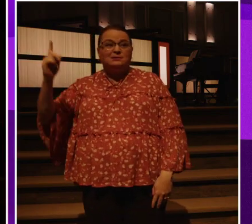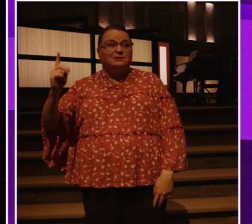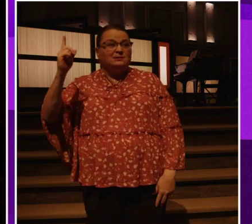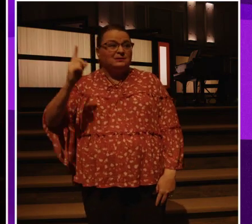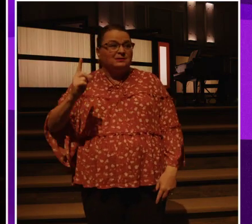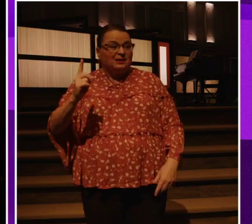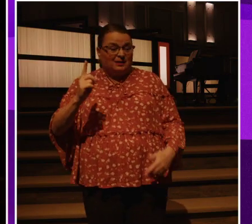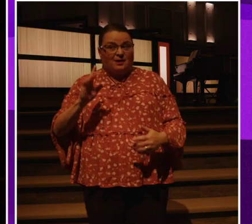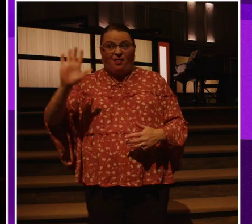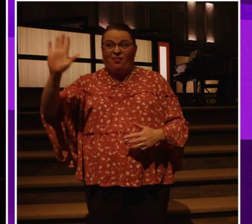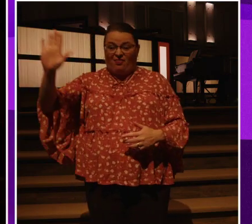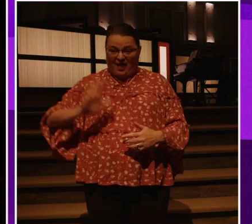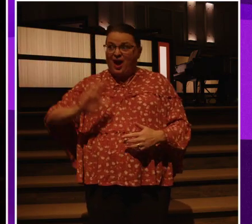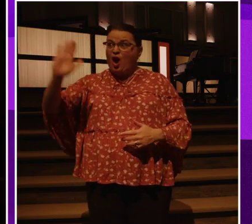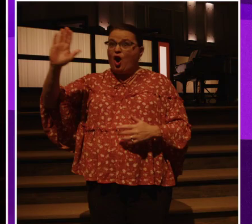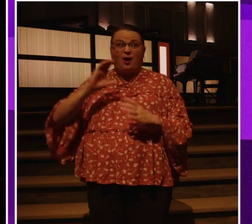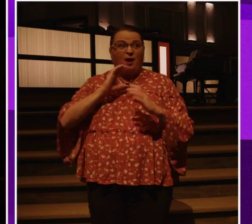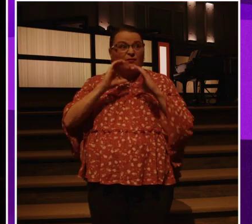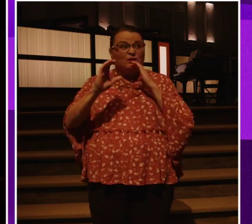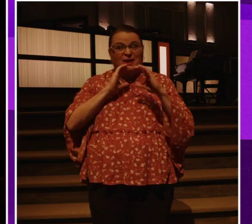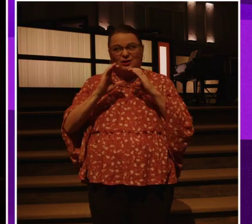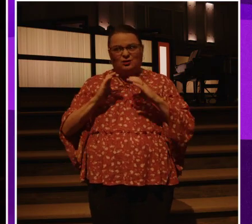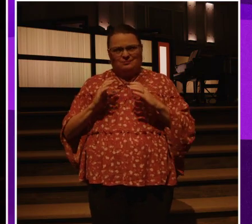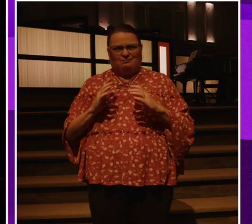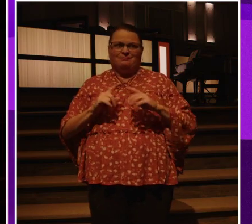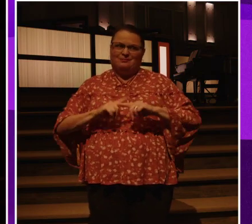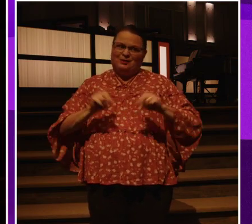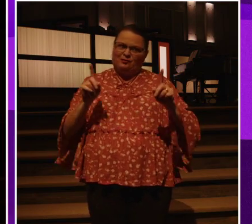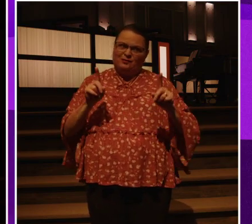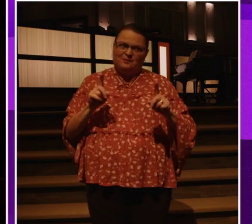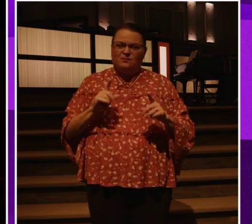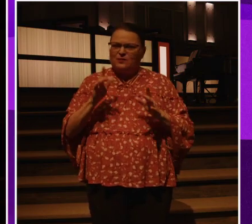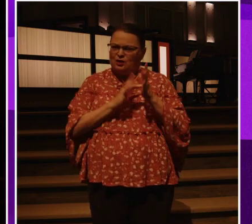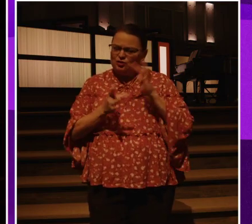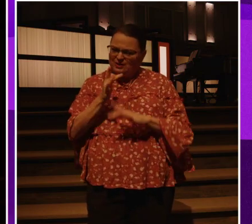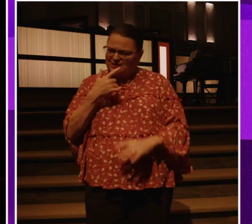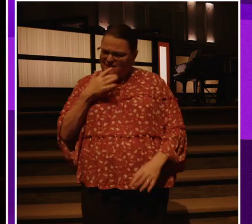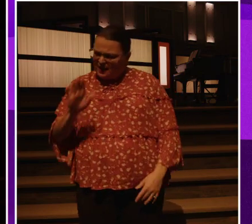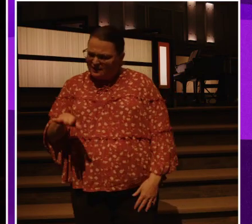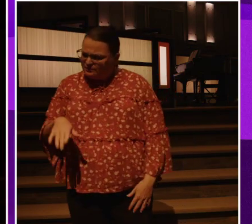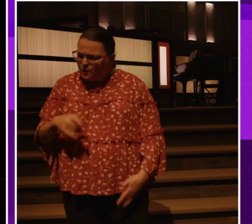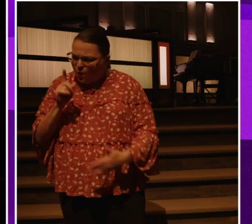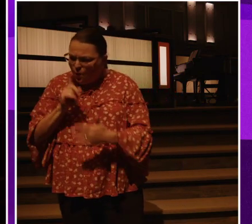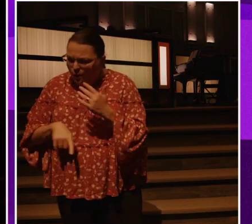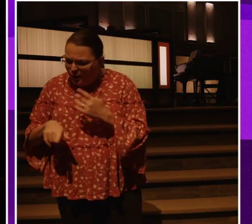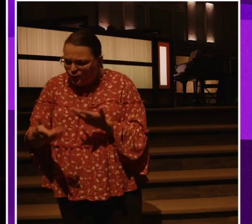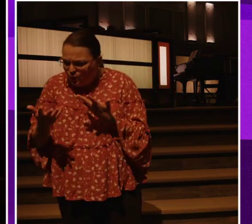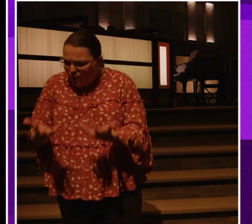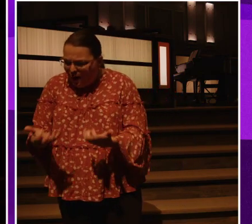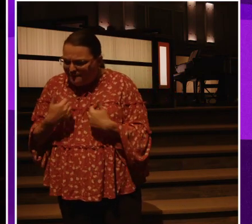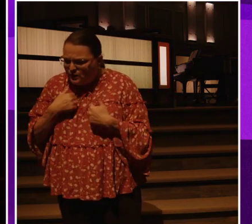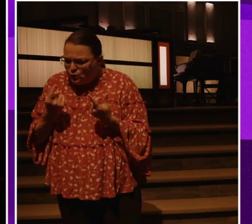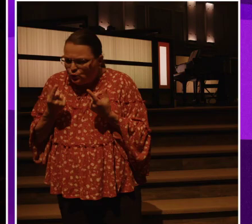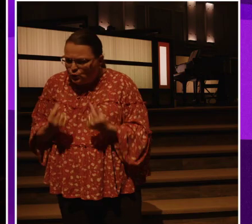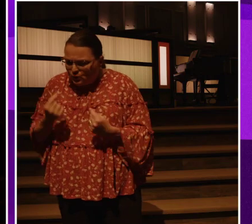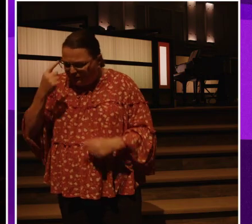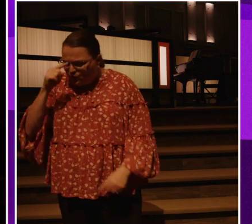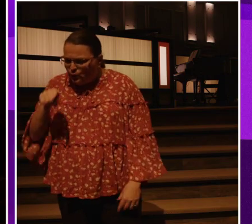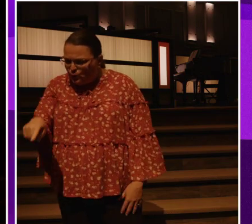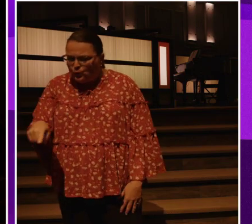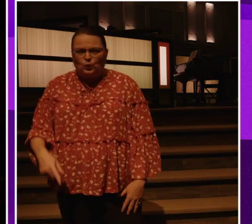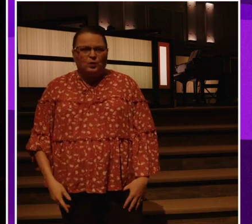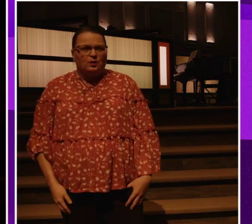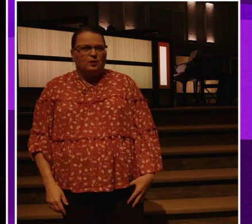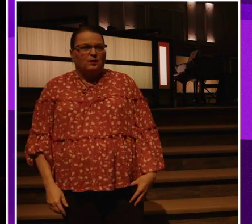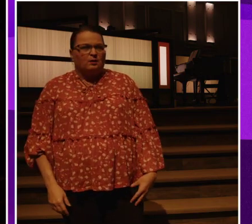strange conversation in my opinion. Jesus said to blind Bartimaeus, "What do you want me to do for you?" I would